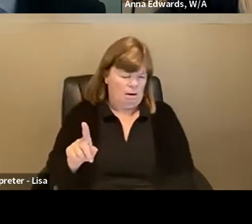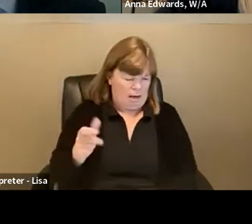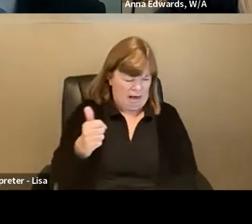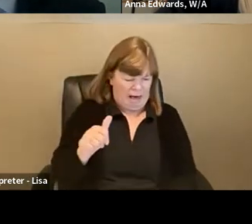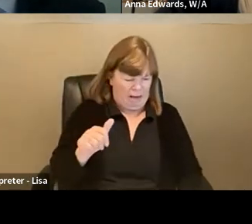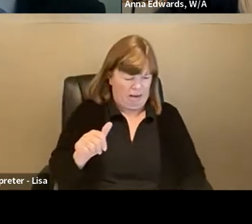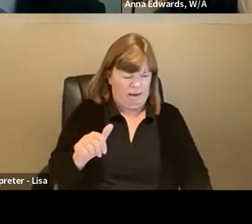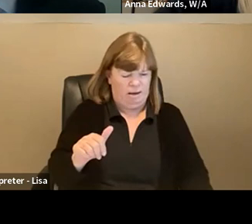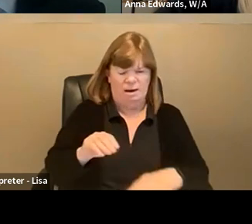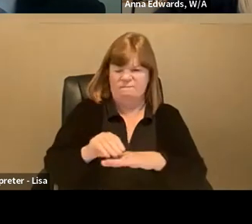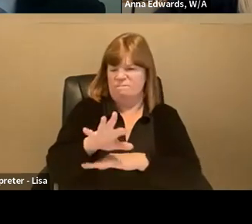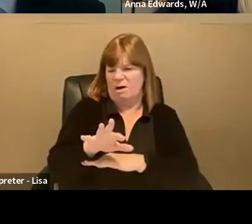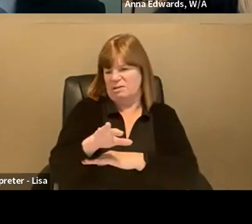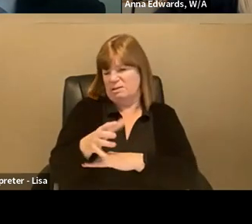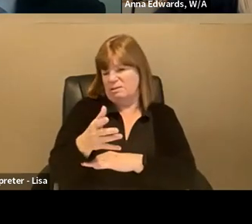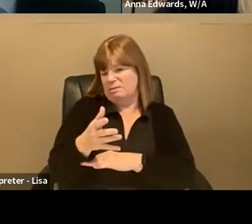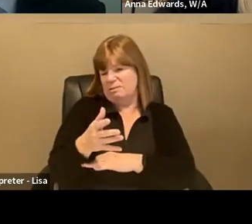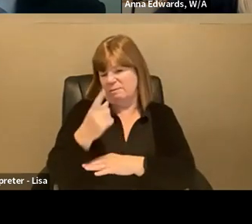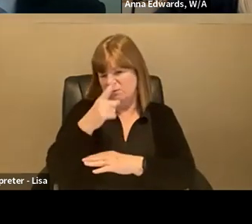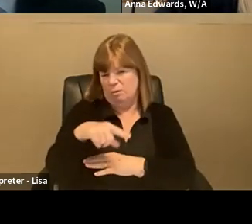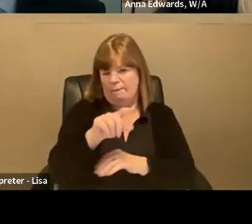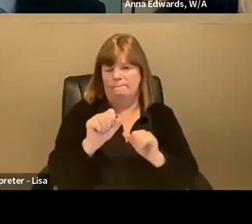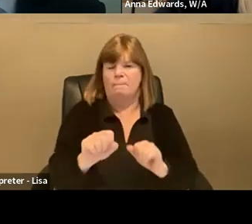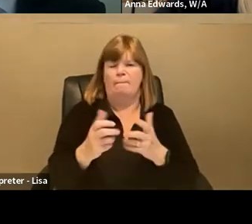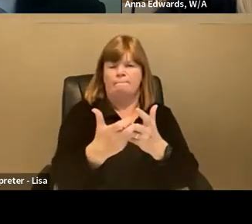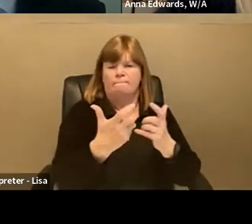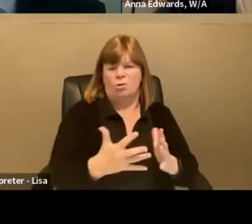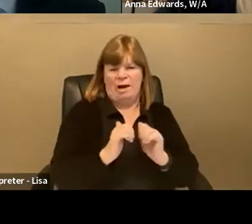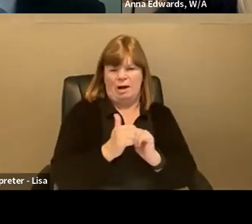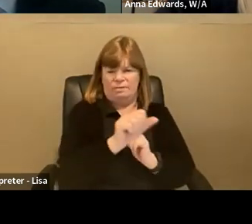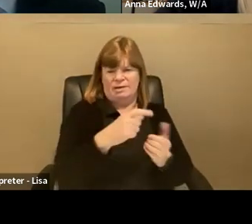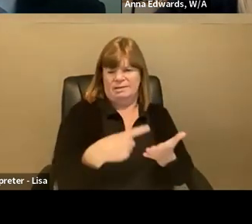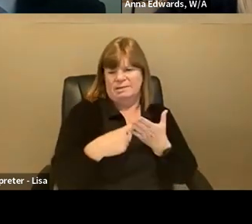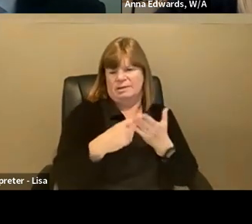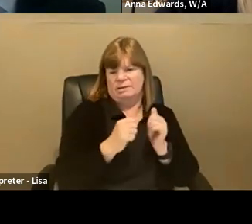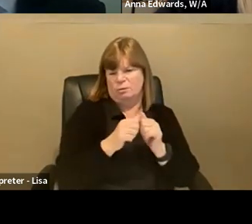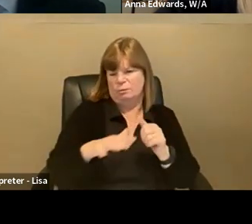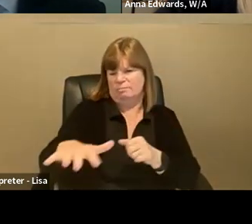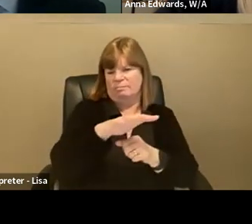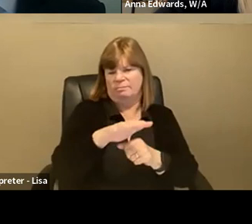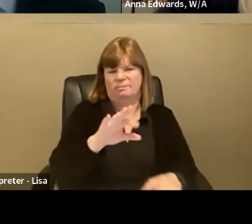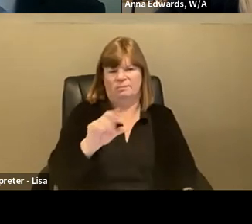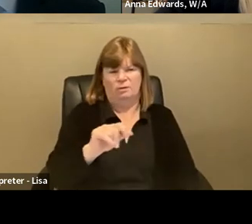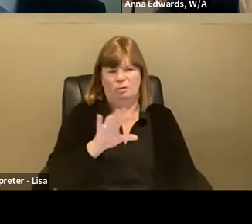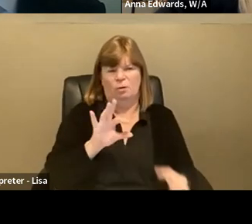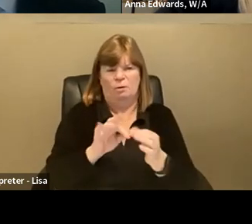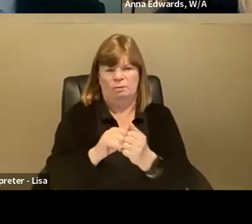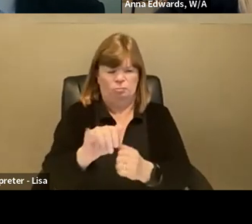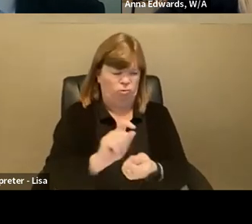advice that you would give for potential partners and how they have conversations with districts in Florida about those